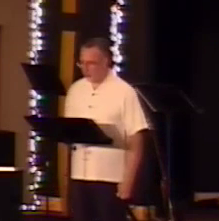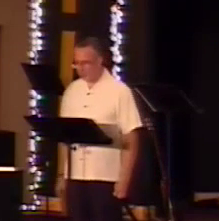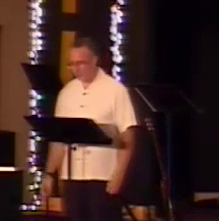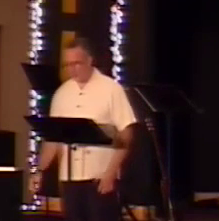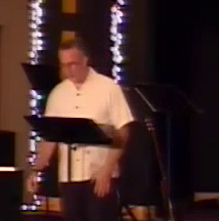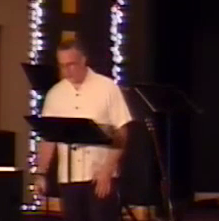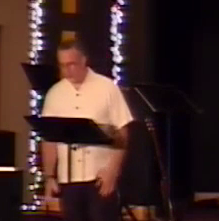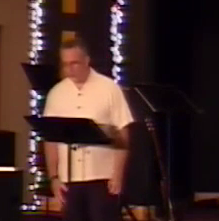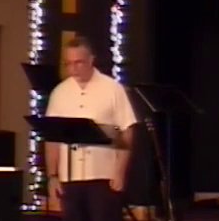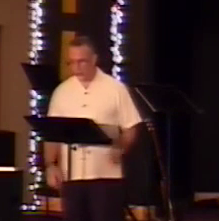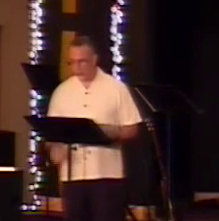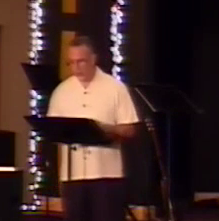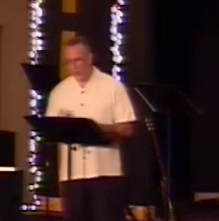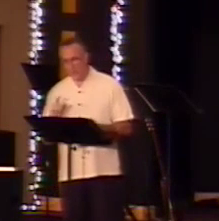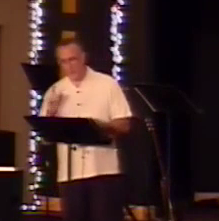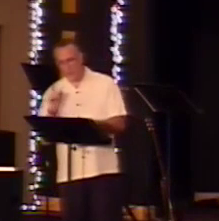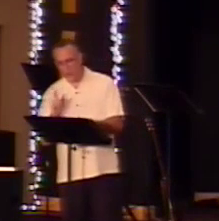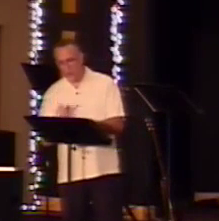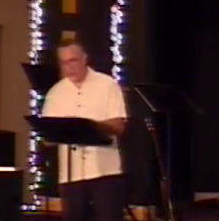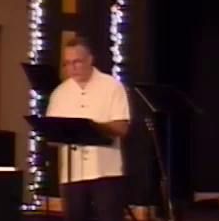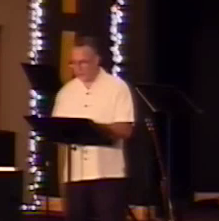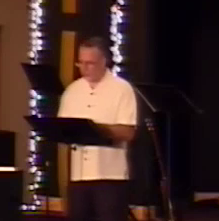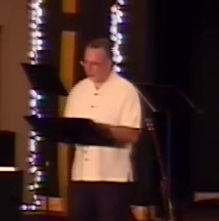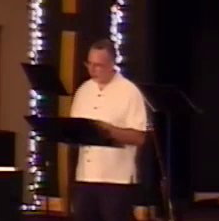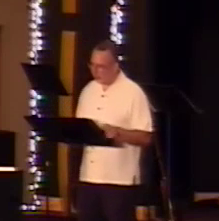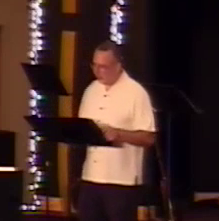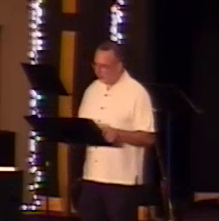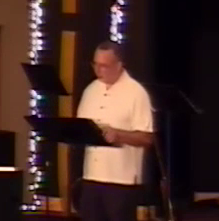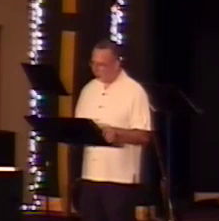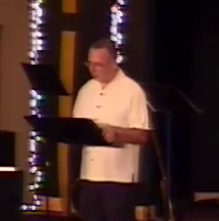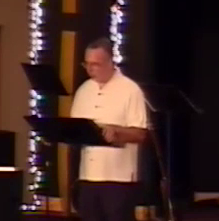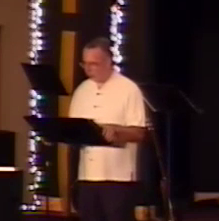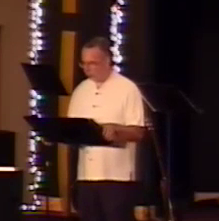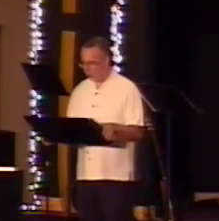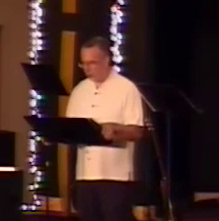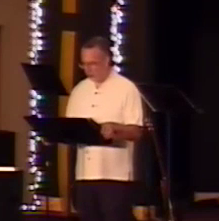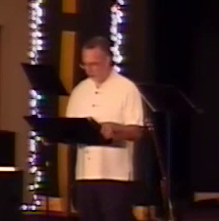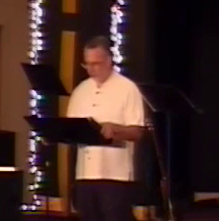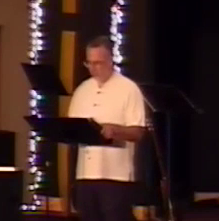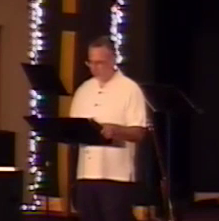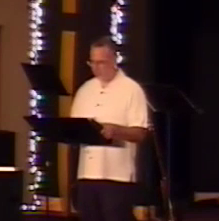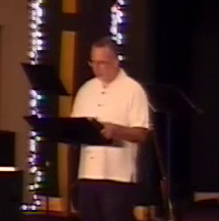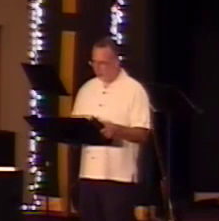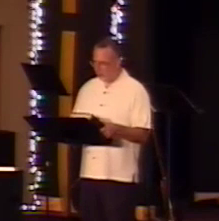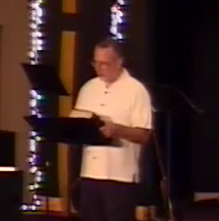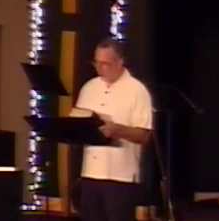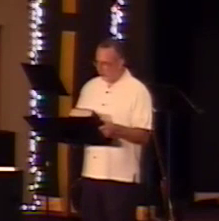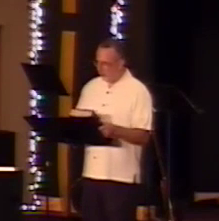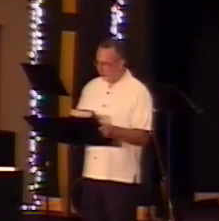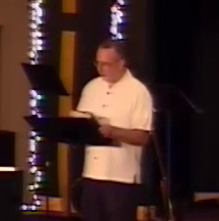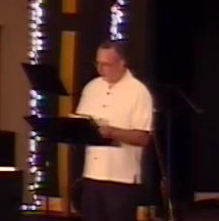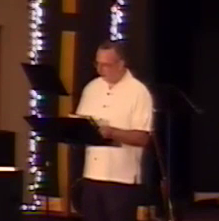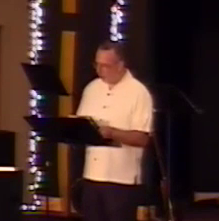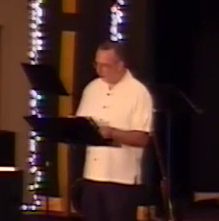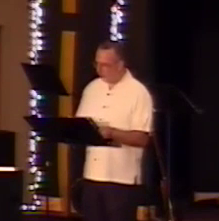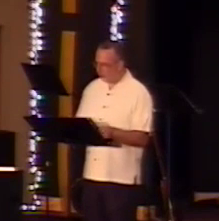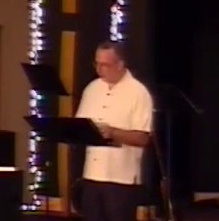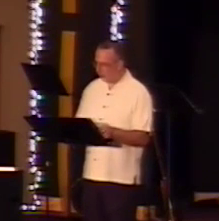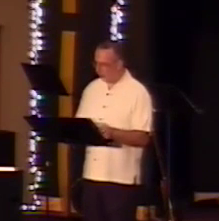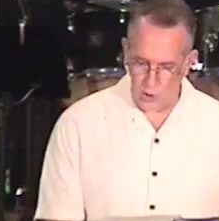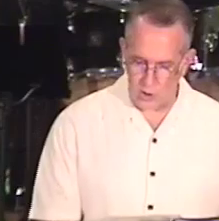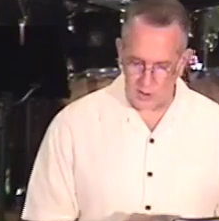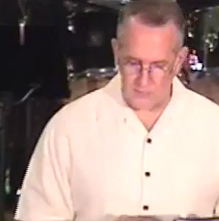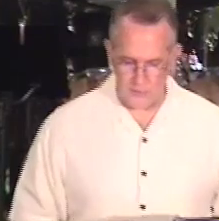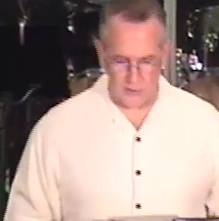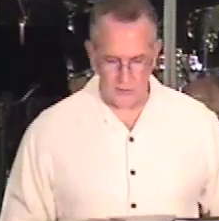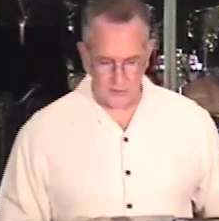and the same, the leaders of the local church. But the verse I want you to see is in verse 12. It is the purpose or